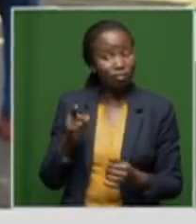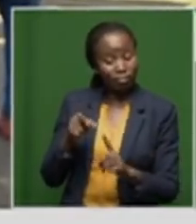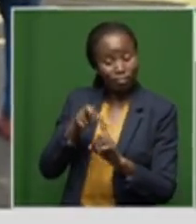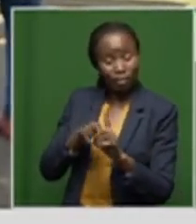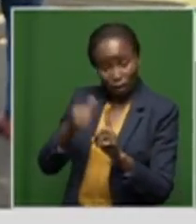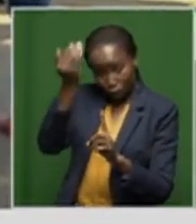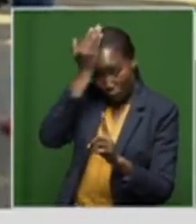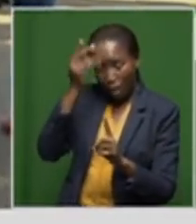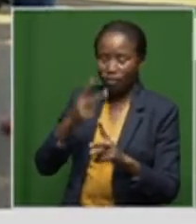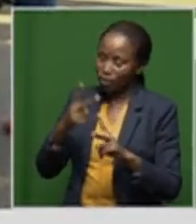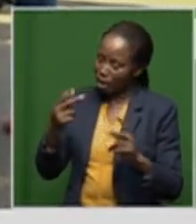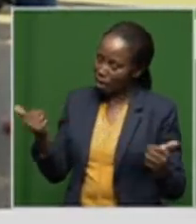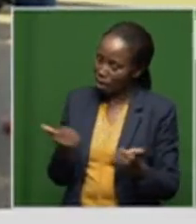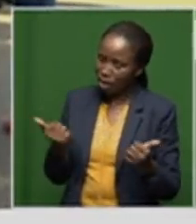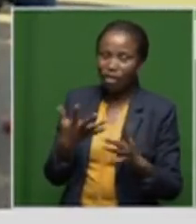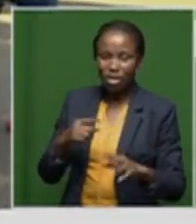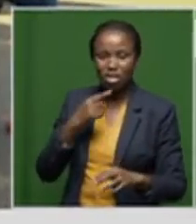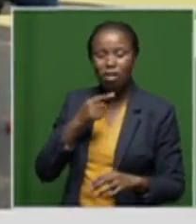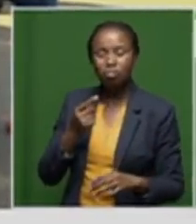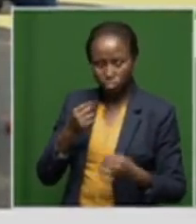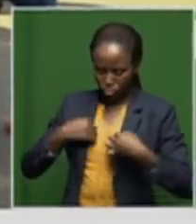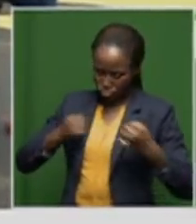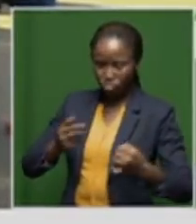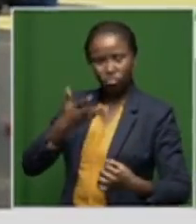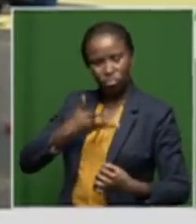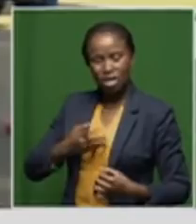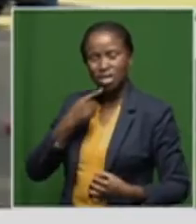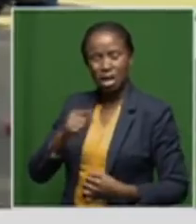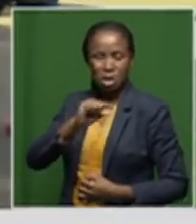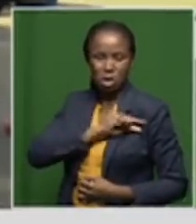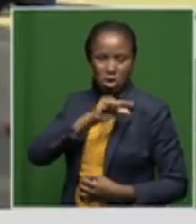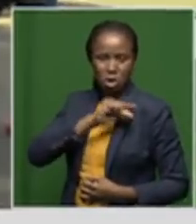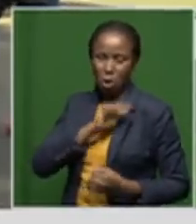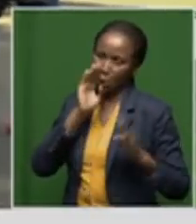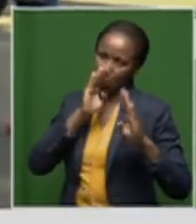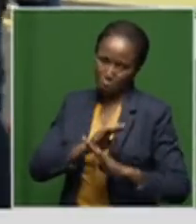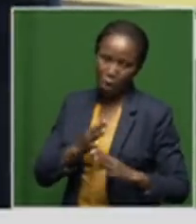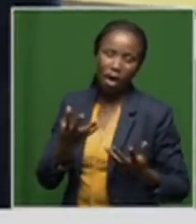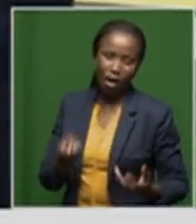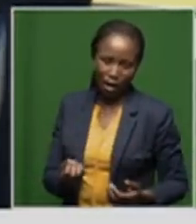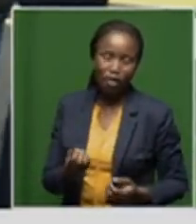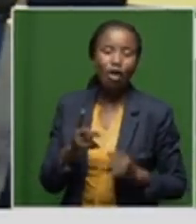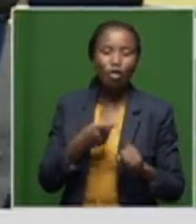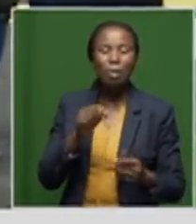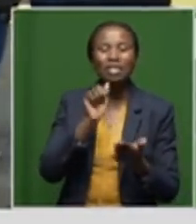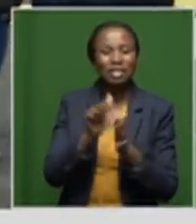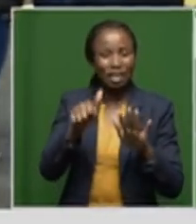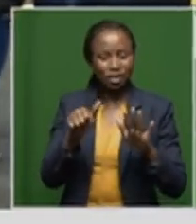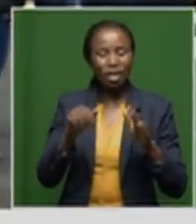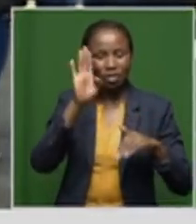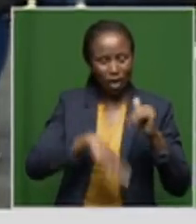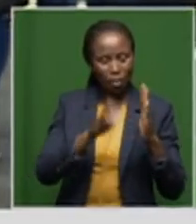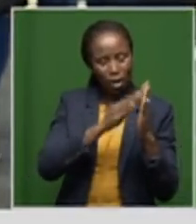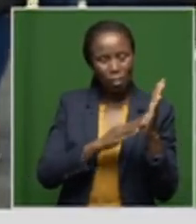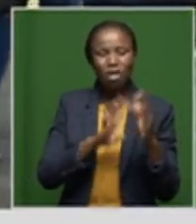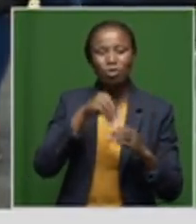has finally given the opportunity to plead, and he has pleaded not guilty to the 16 charges, which